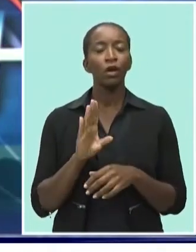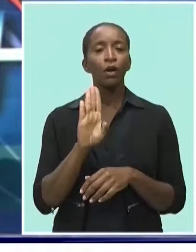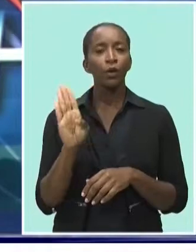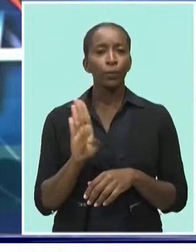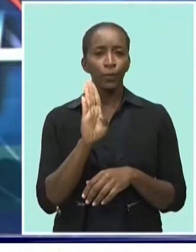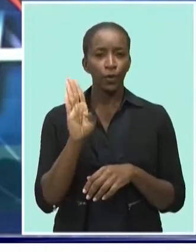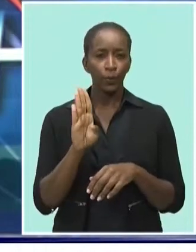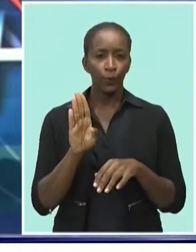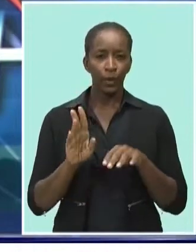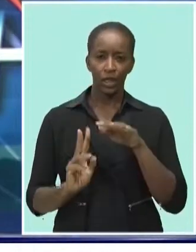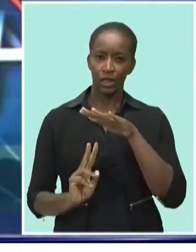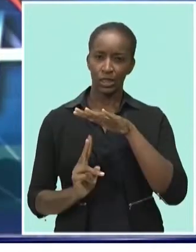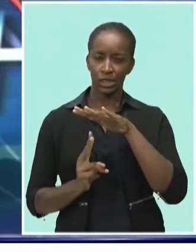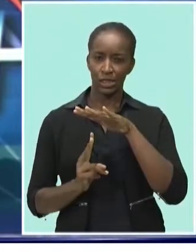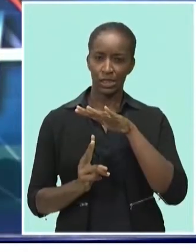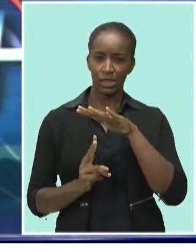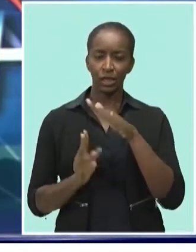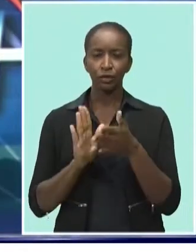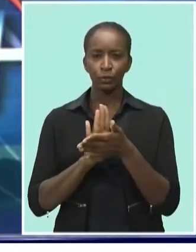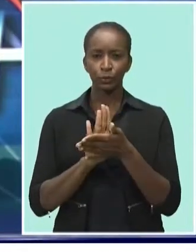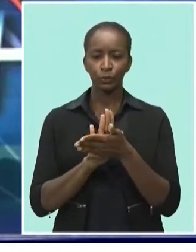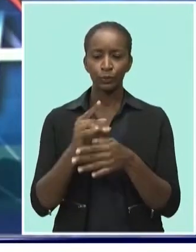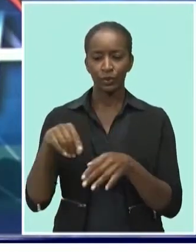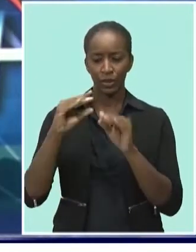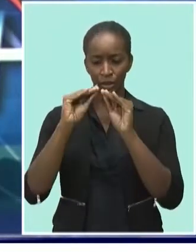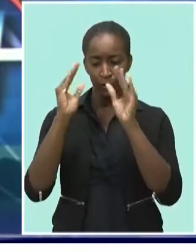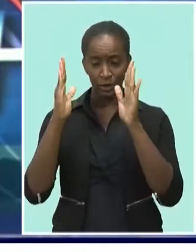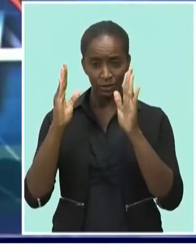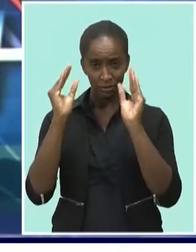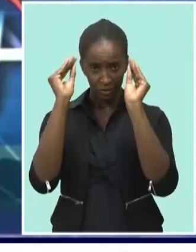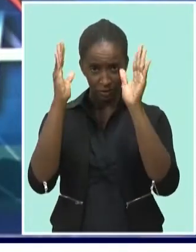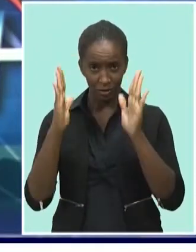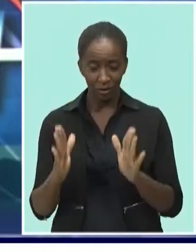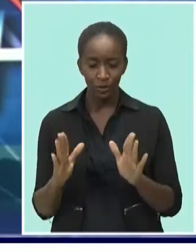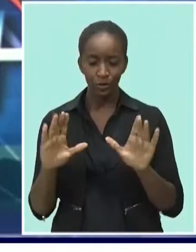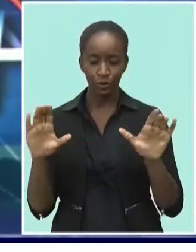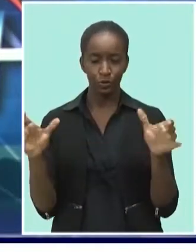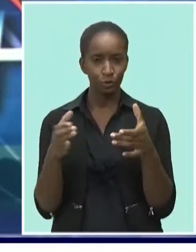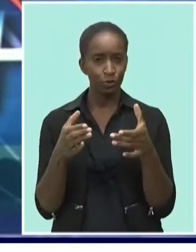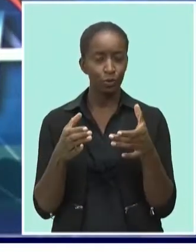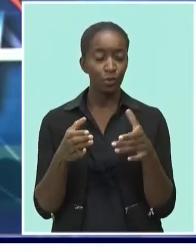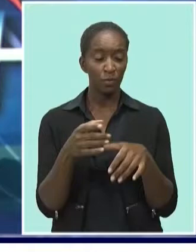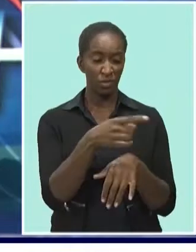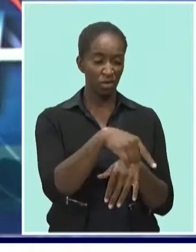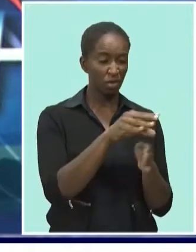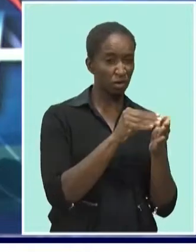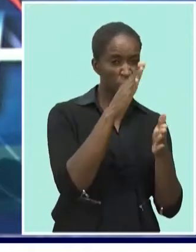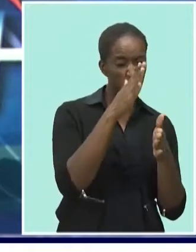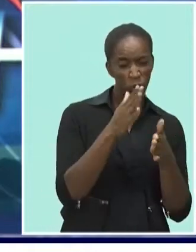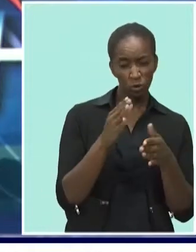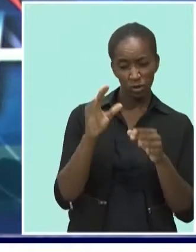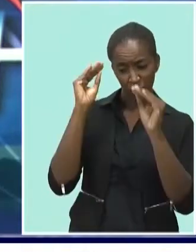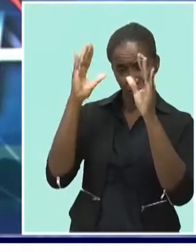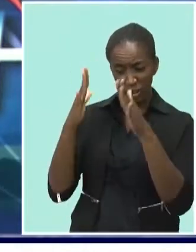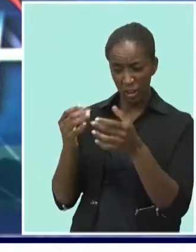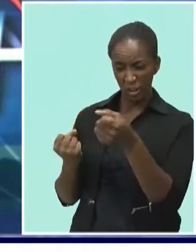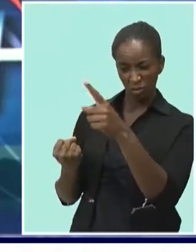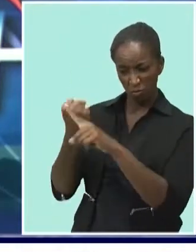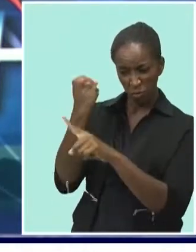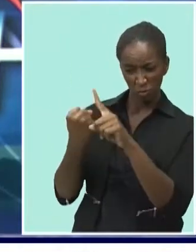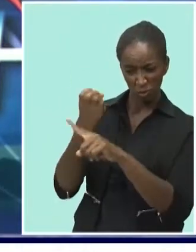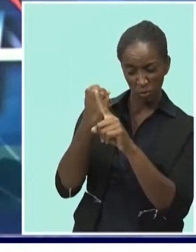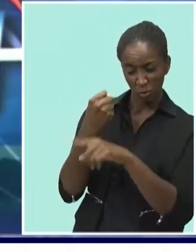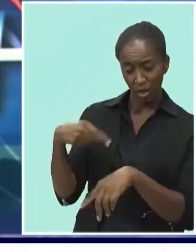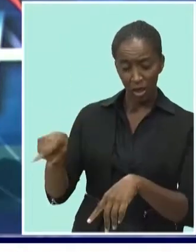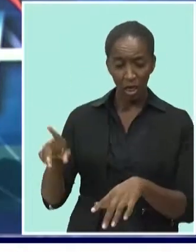not tolerate any more instances of student or teacher violence. This was communicated by President Marianne Redmond